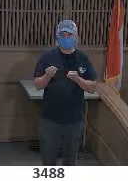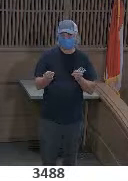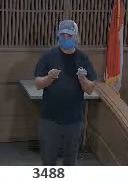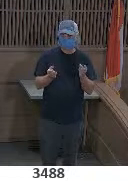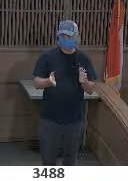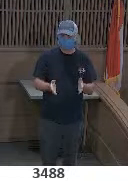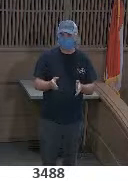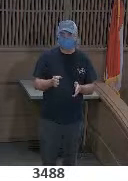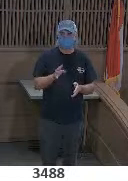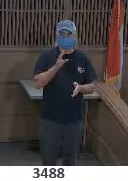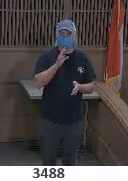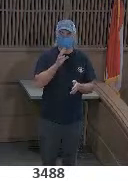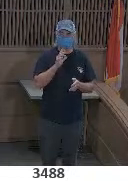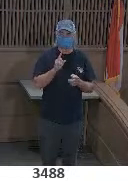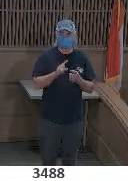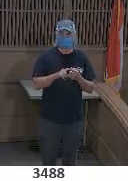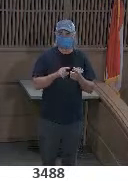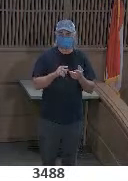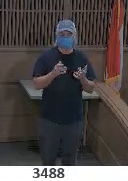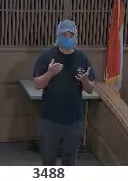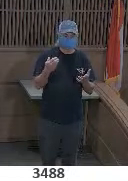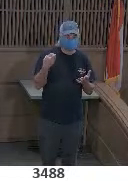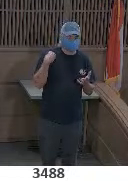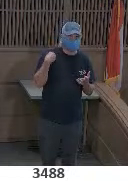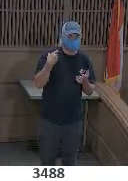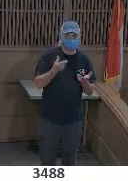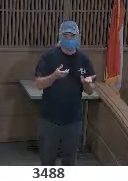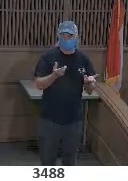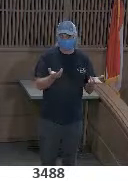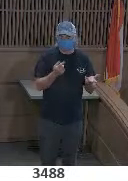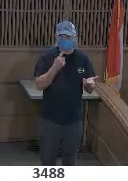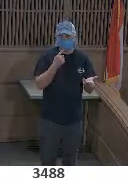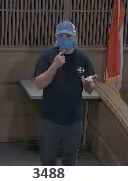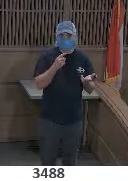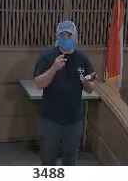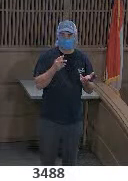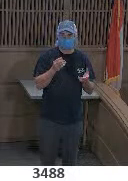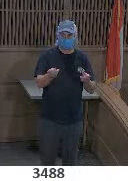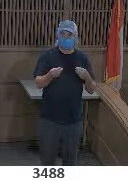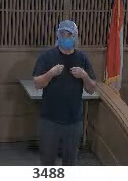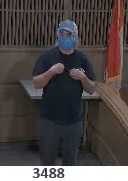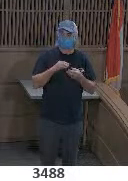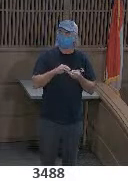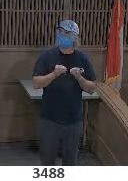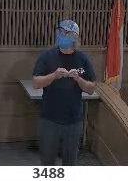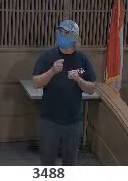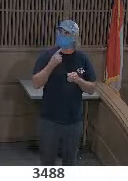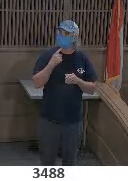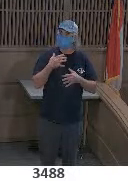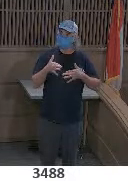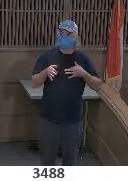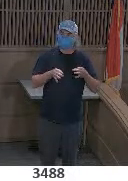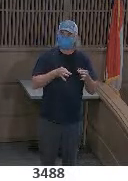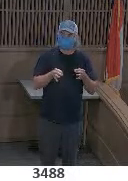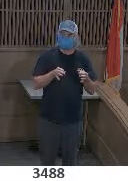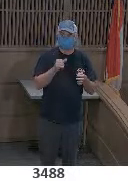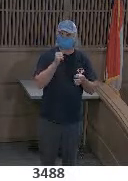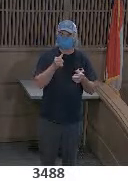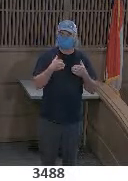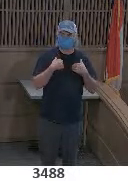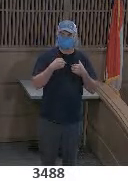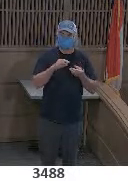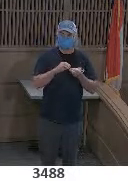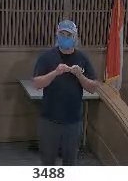I talked to Mr. Carter. I said, well, would you give me the numbers? And he explained to me, well, we don't have the numbers